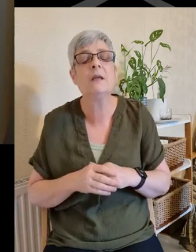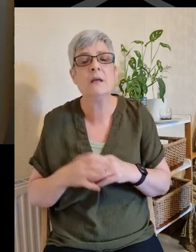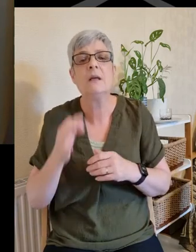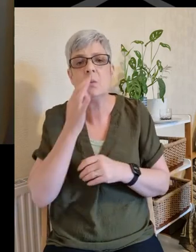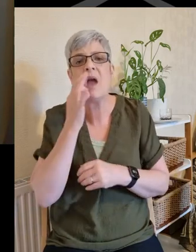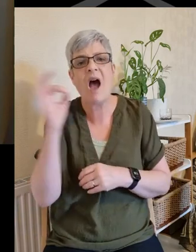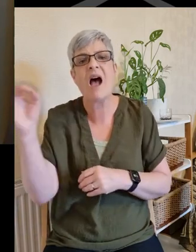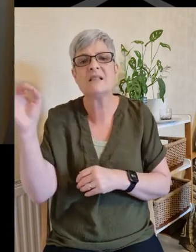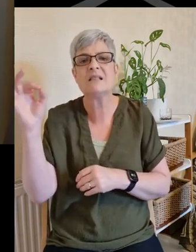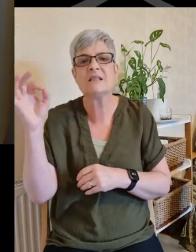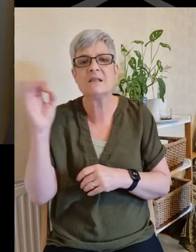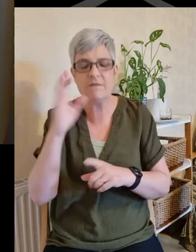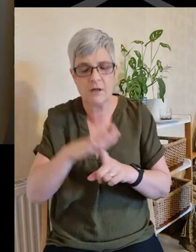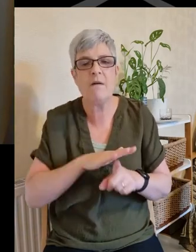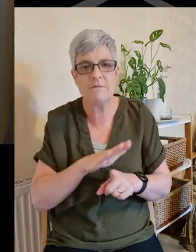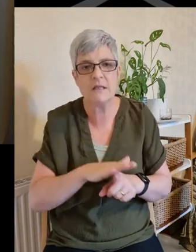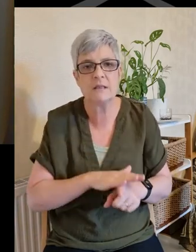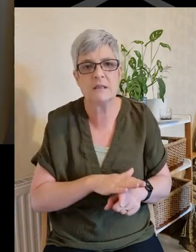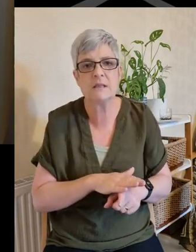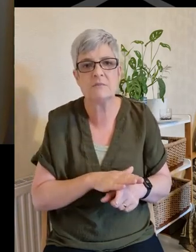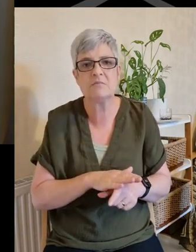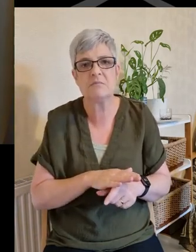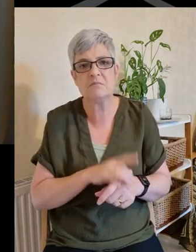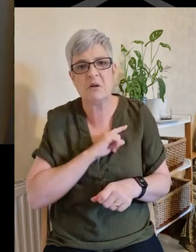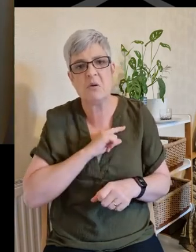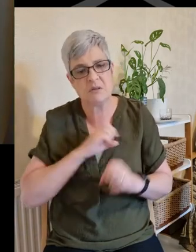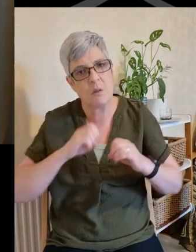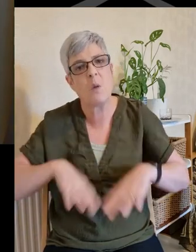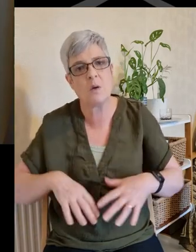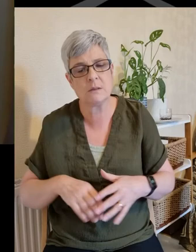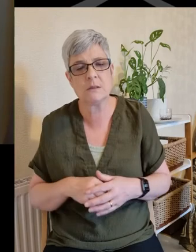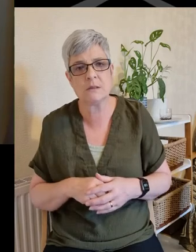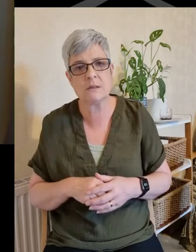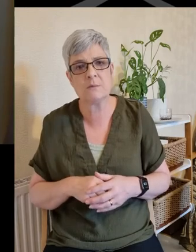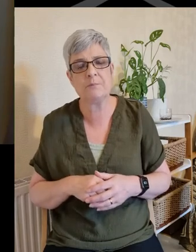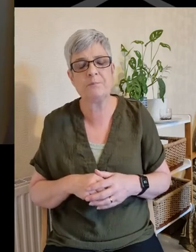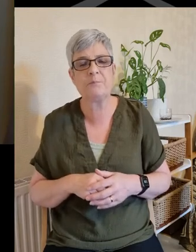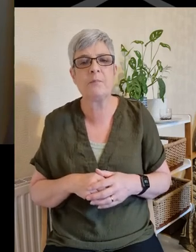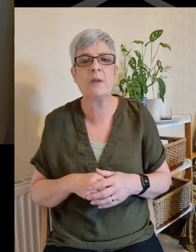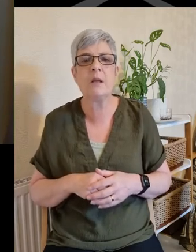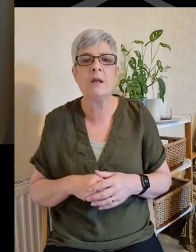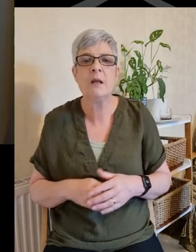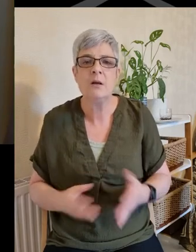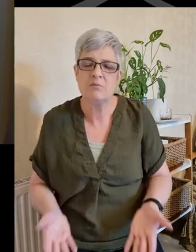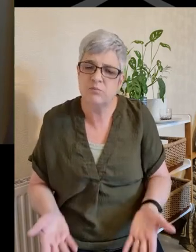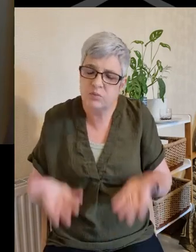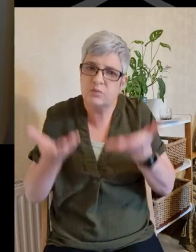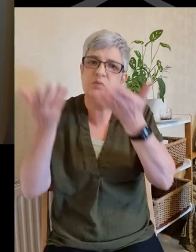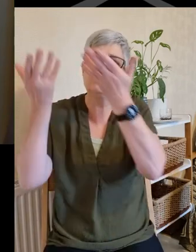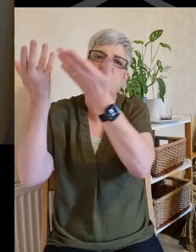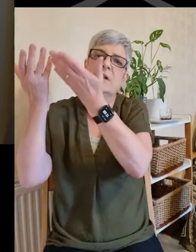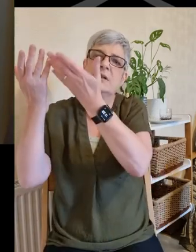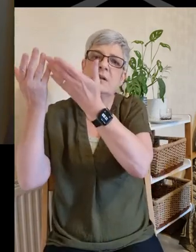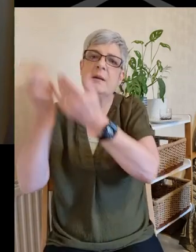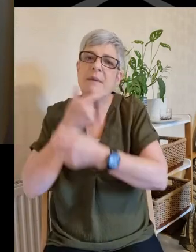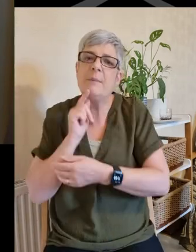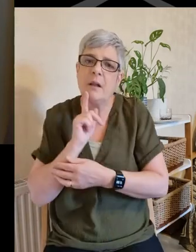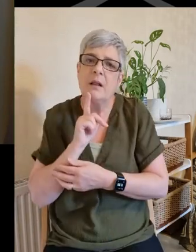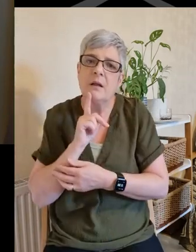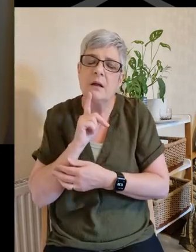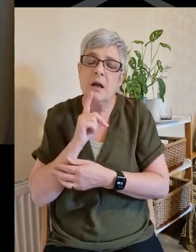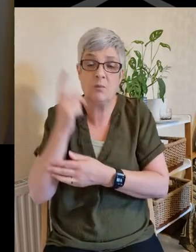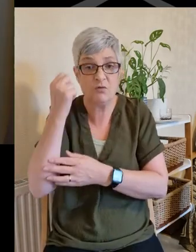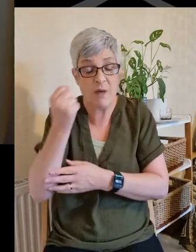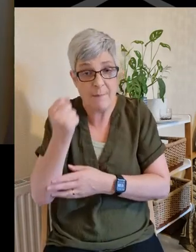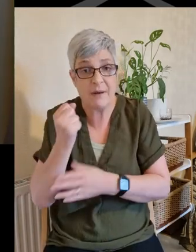ask for comfort in their heartfelt loss. We raise all these people up to you now, Lord, and remember and pray for